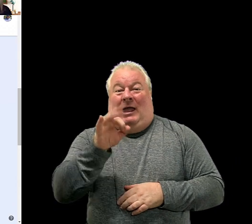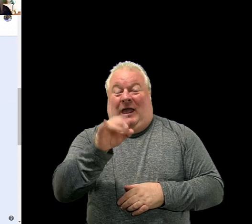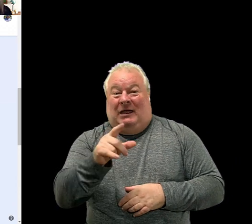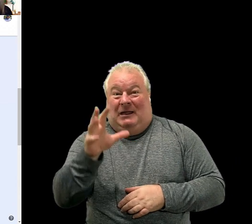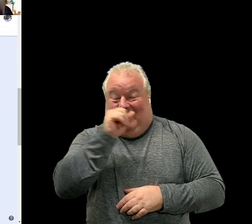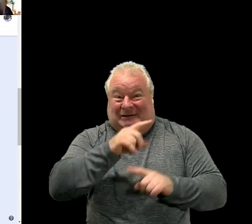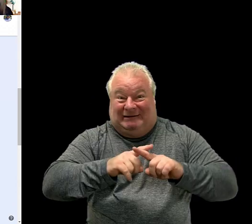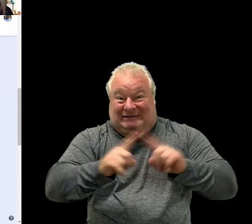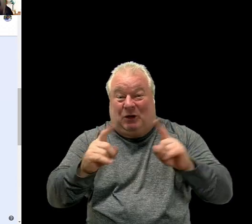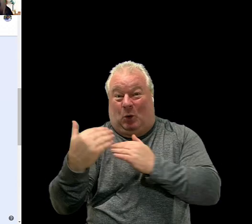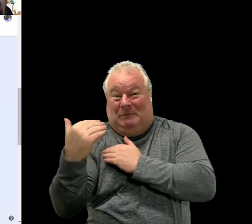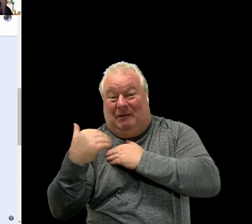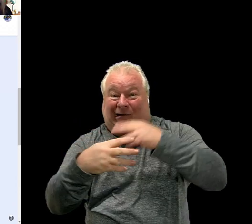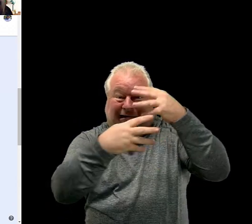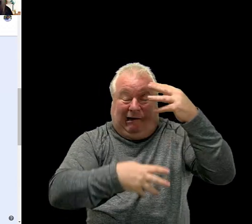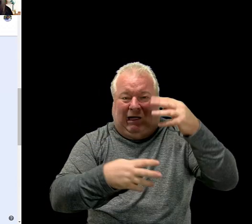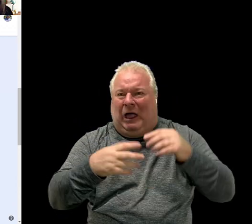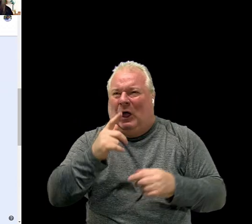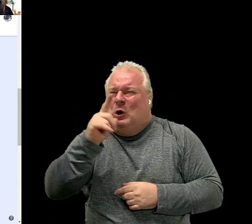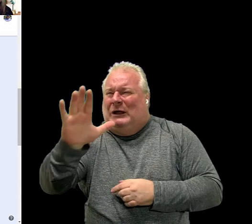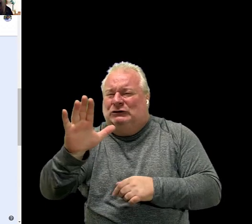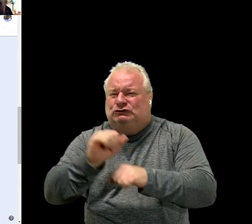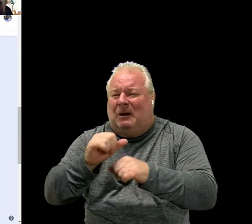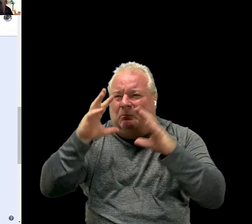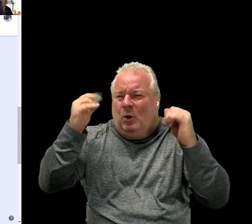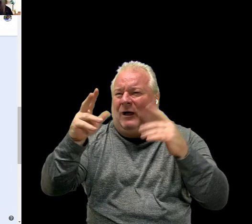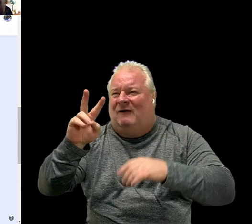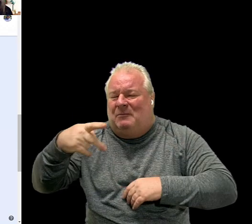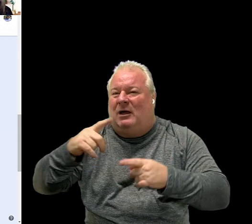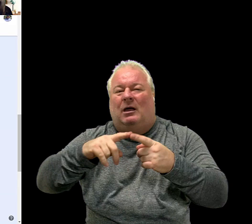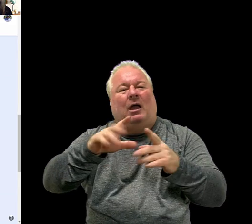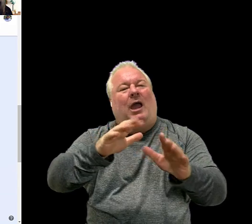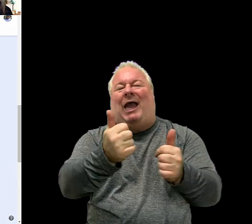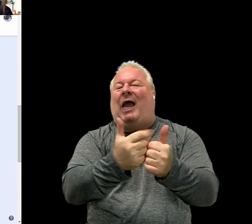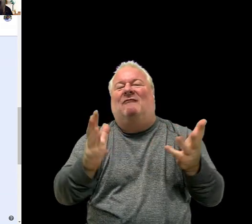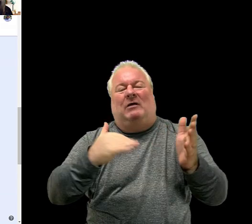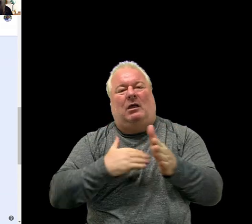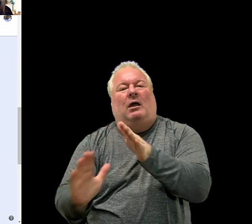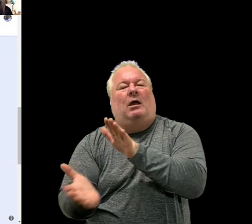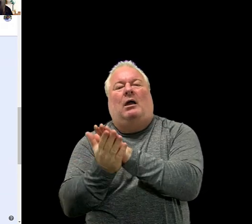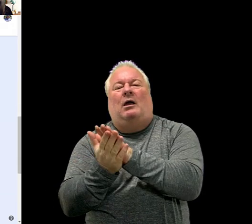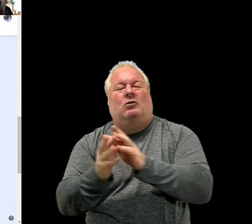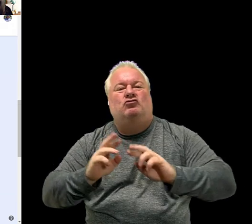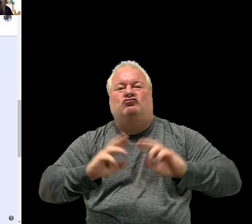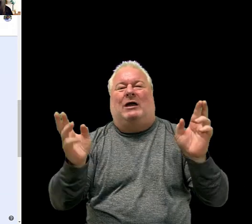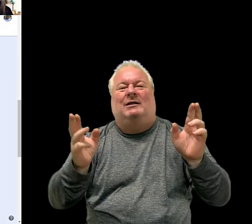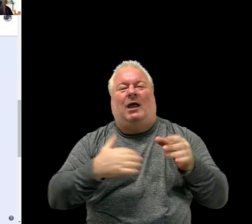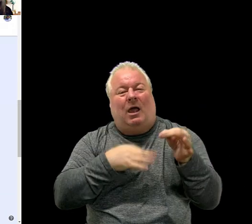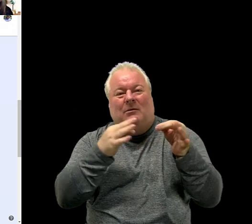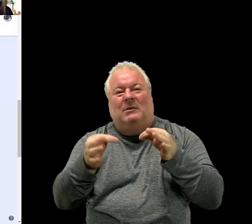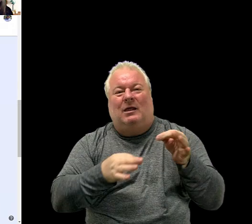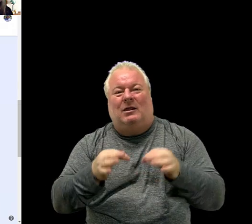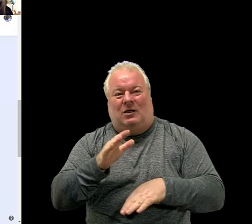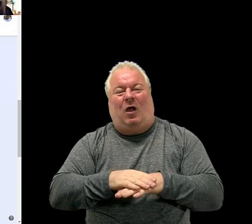different responsibilities and ideas, I attached everything I just told you on